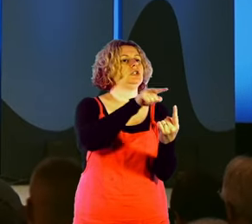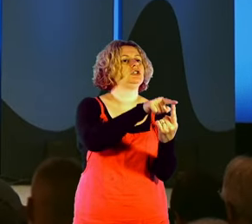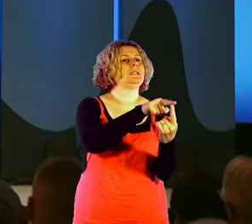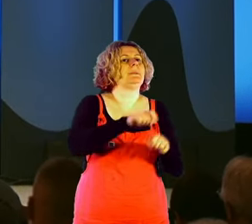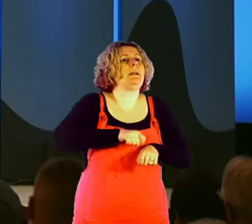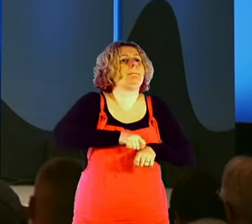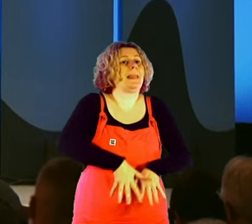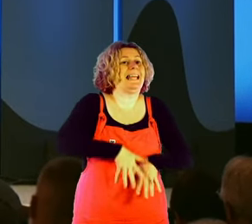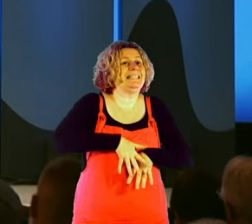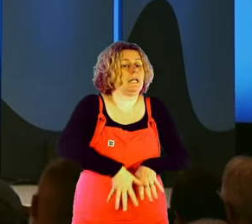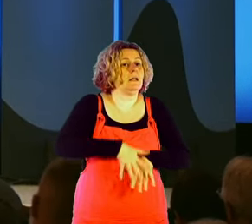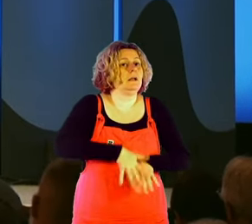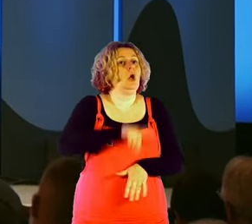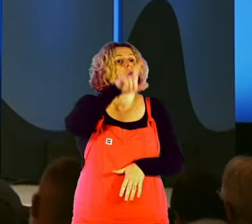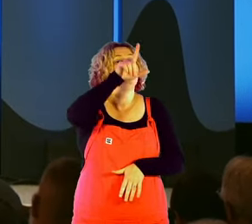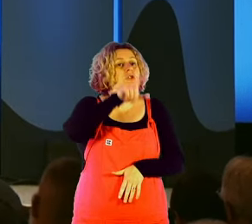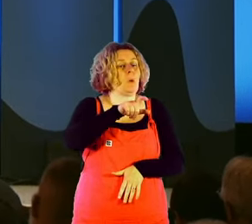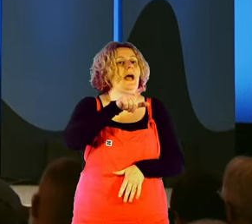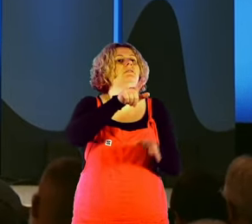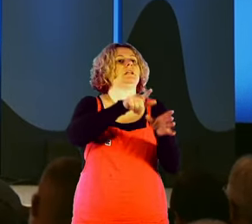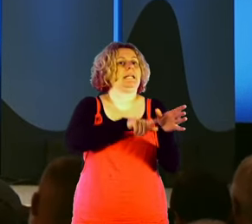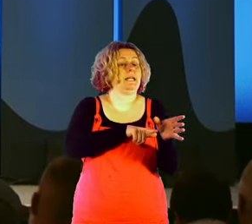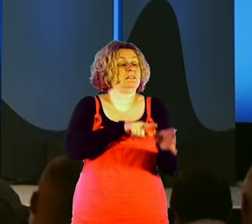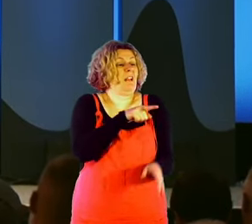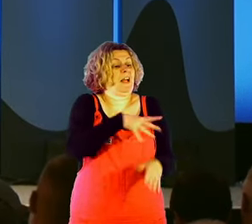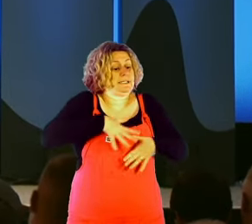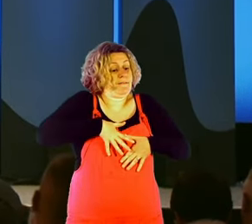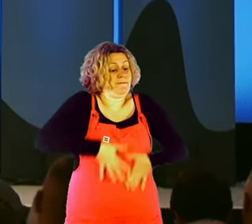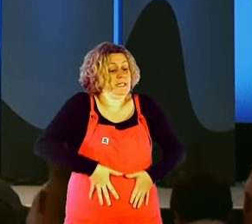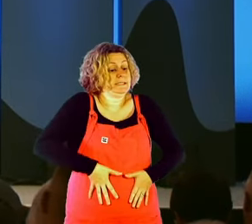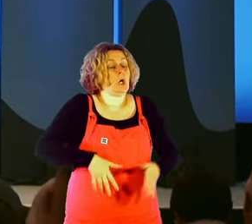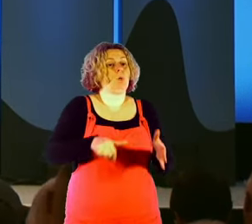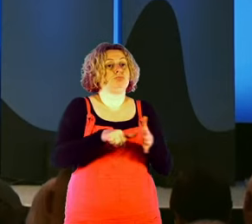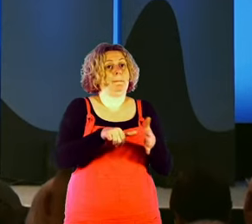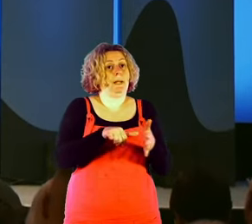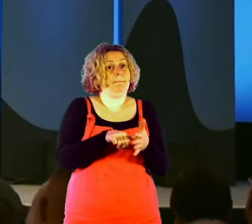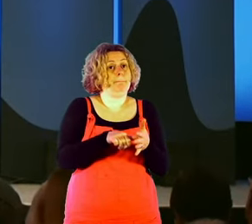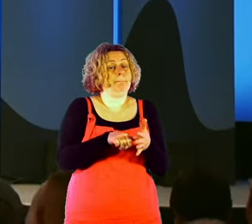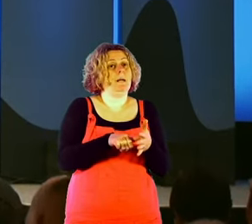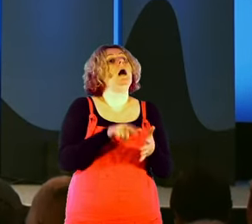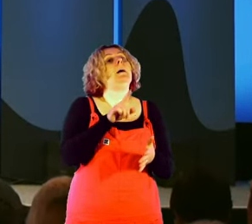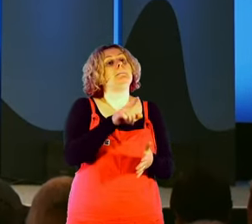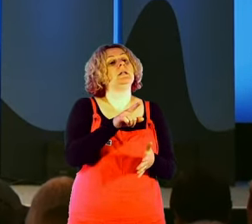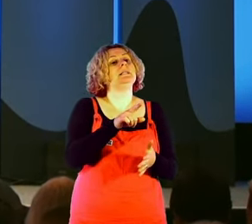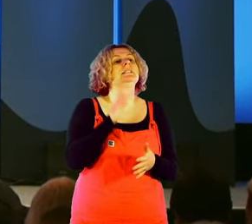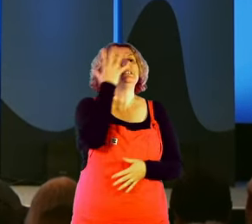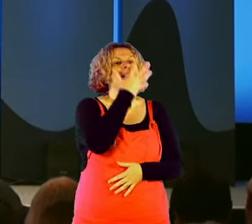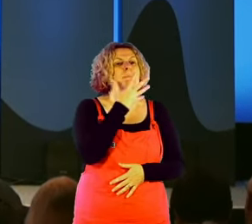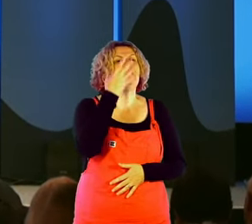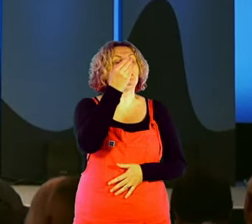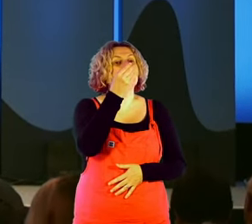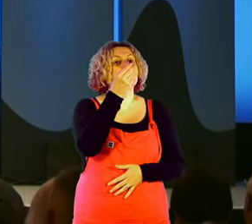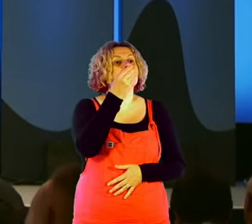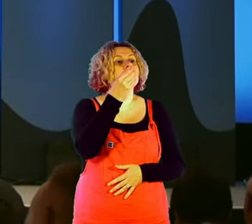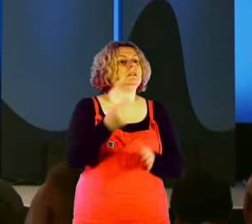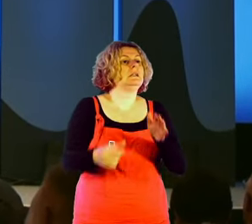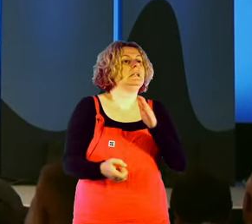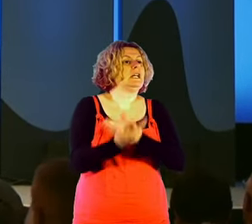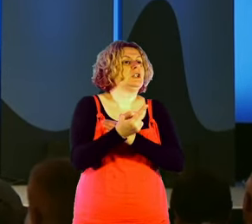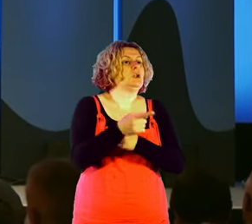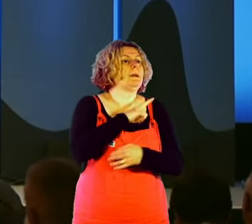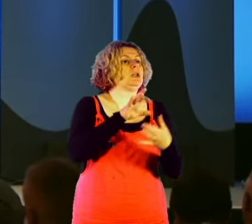physical issue, but for her it's also a spiritual issue that cuts her off from the community. It's a relational issue that she's covered with